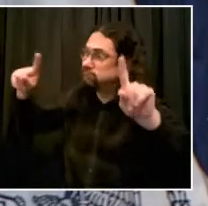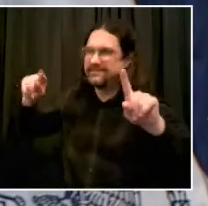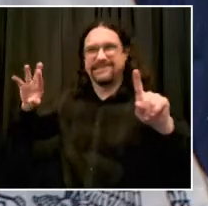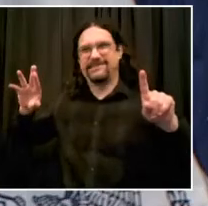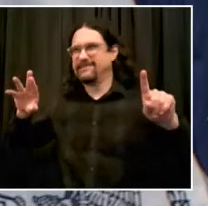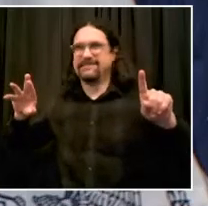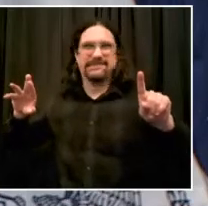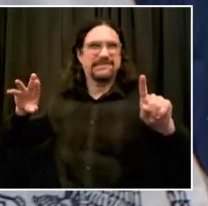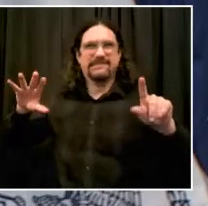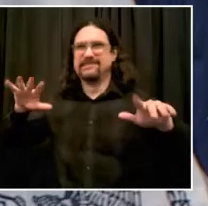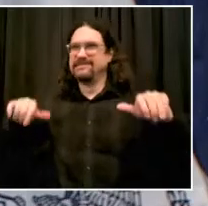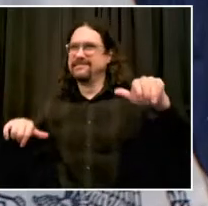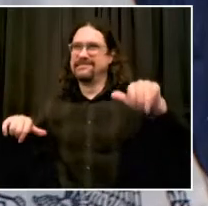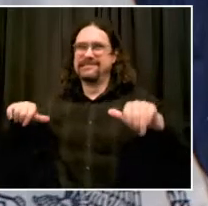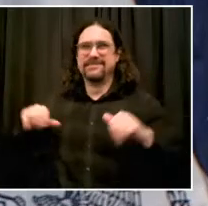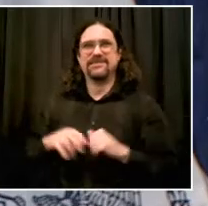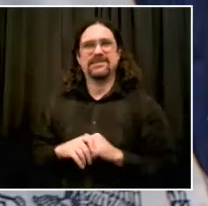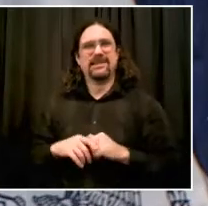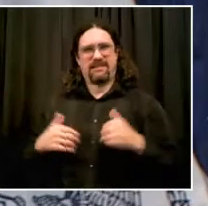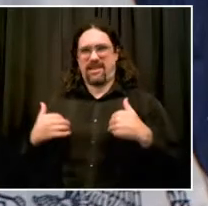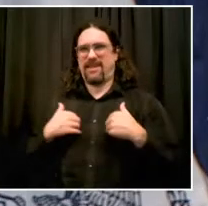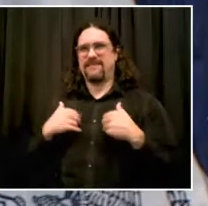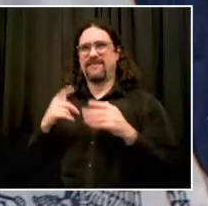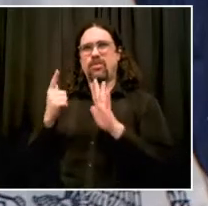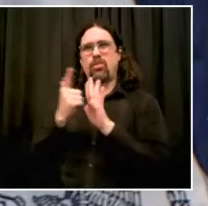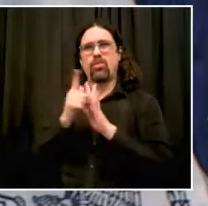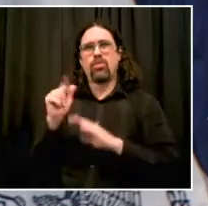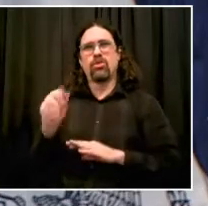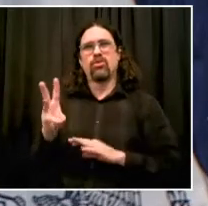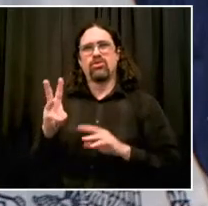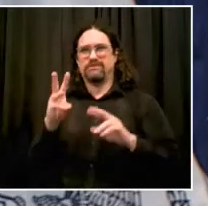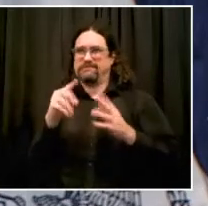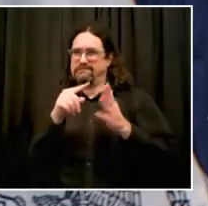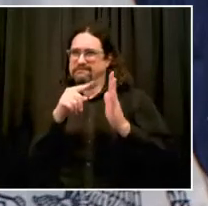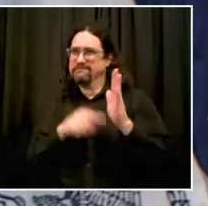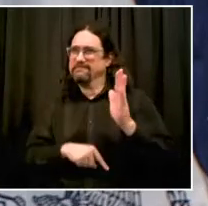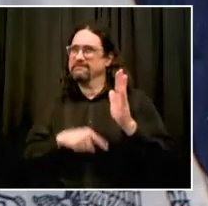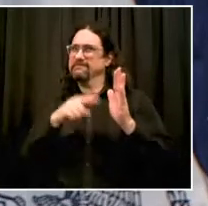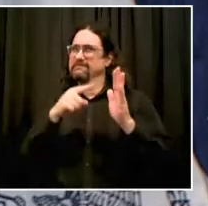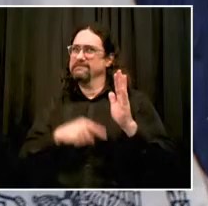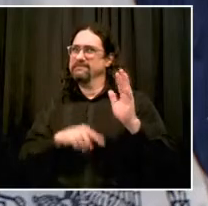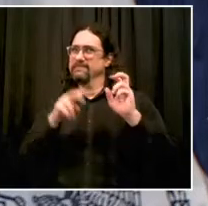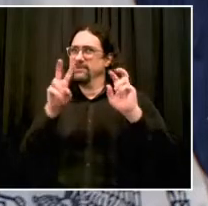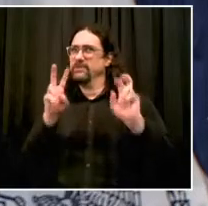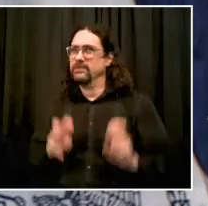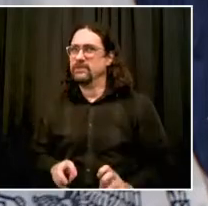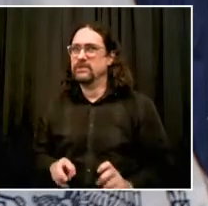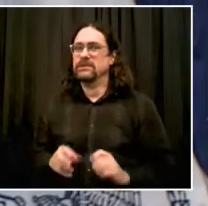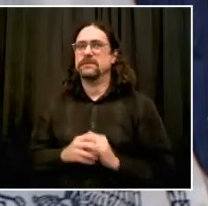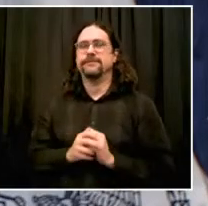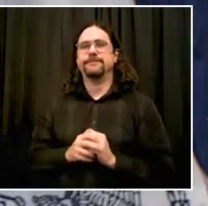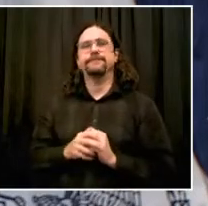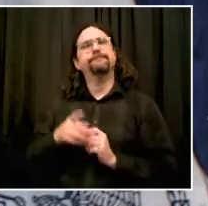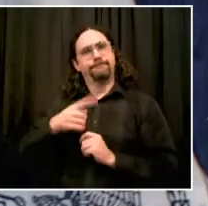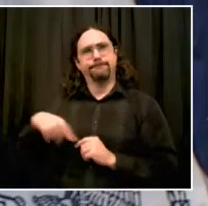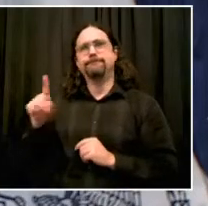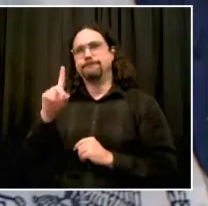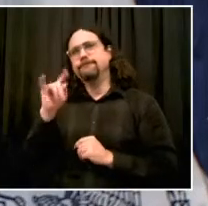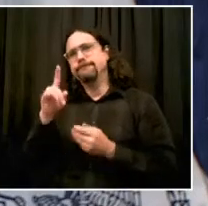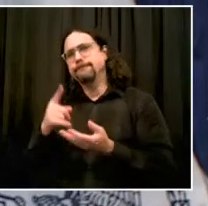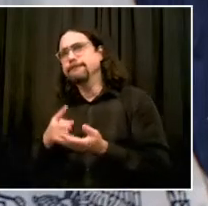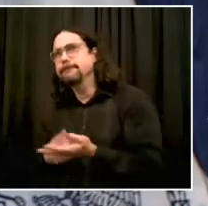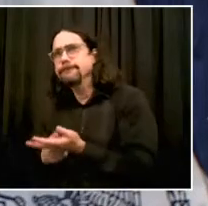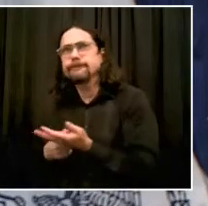But the conversation led us to the realization we have to create methodologies for mediation and or arbitration.